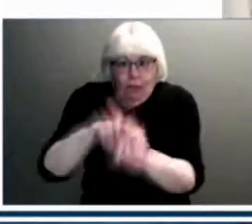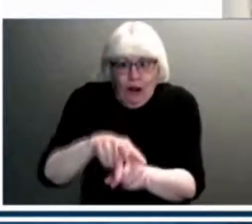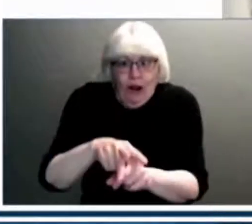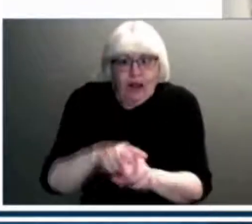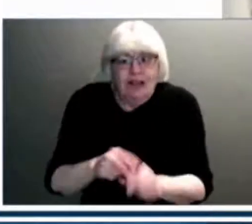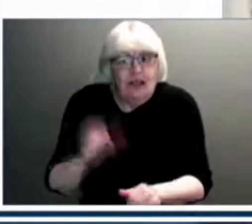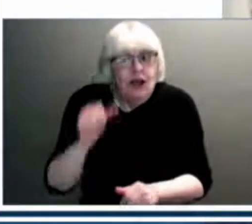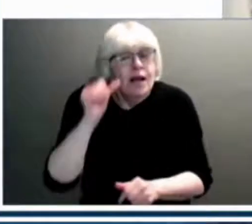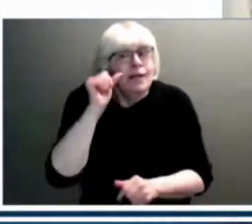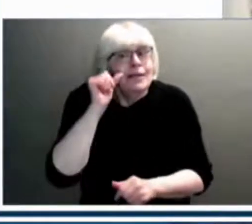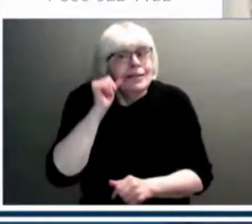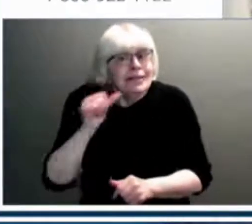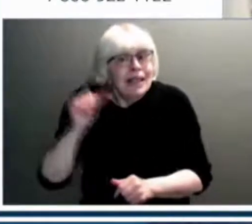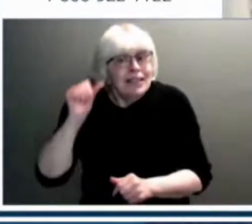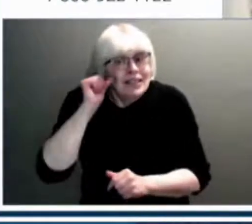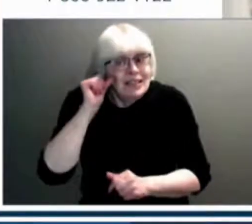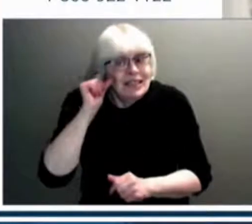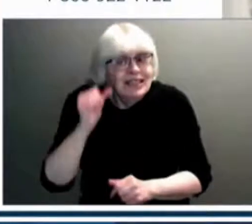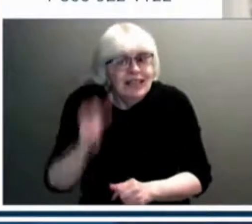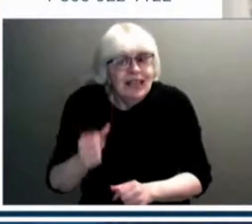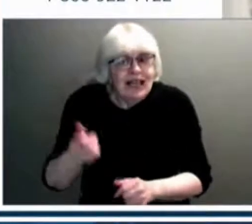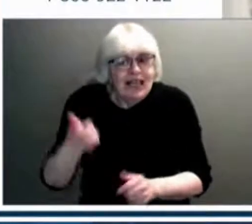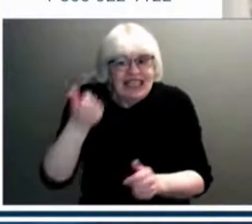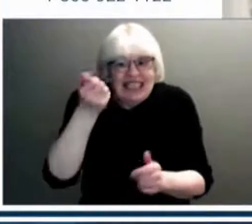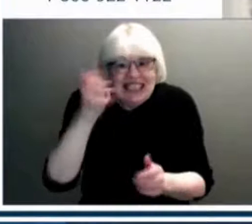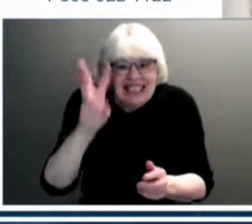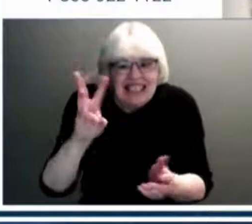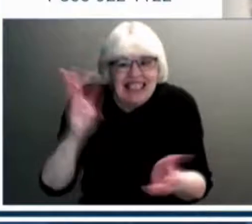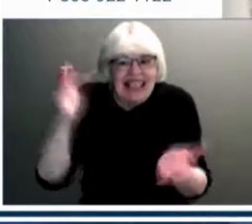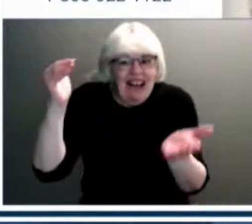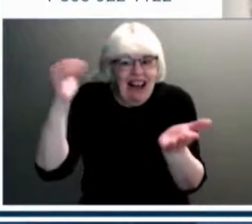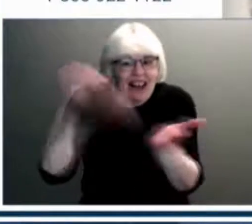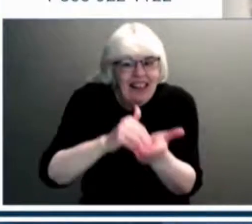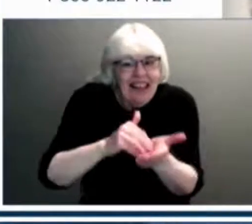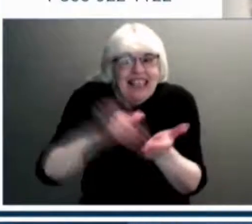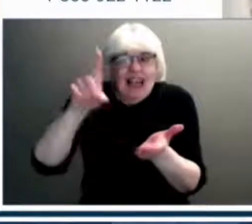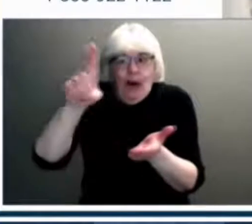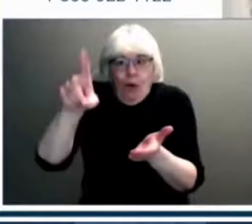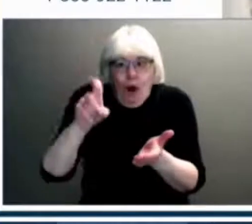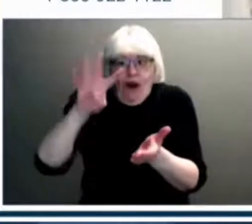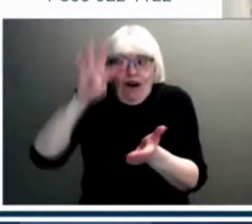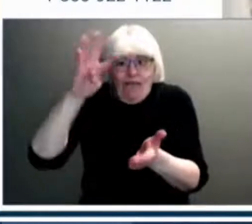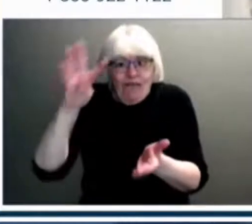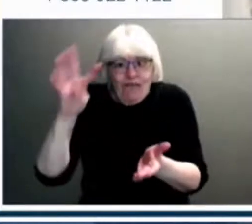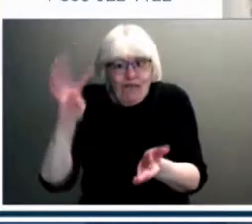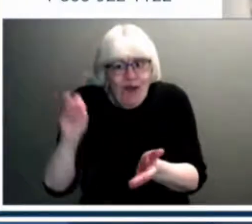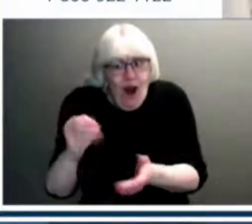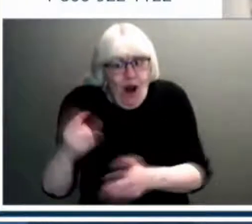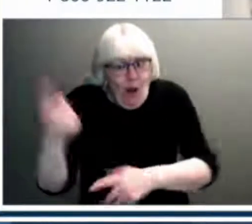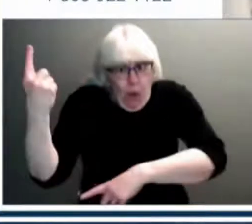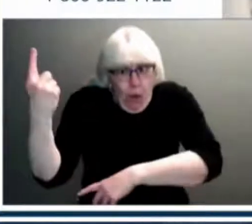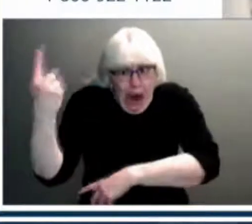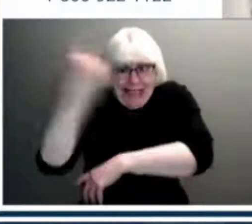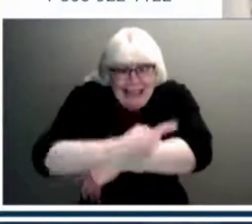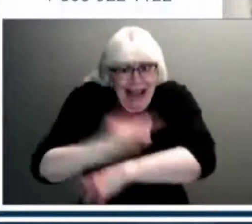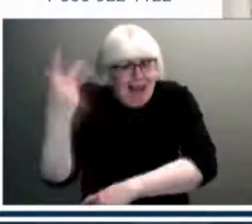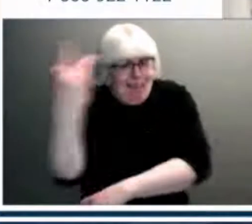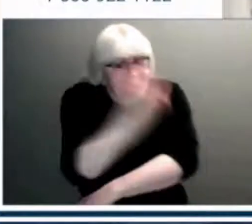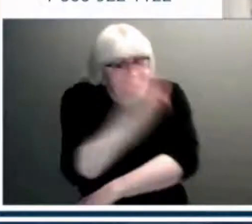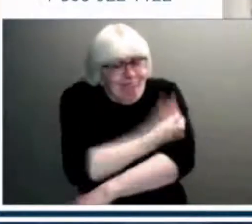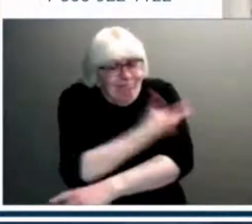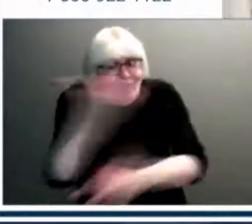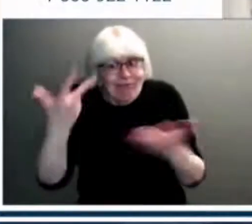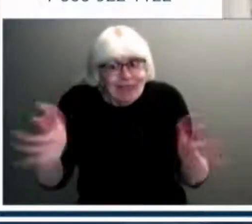17,104 boosters went into arms. That's a single day record in this province. At the height of the program last spring and